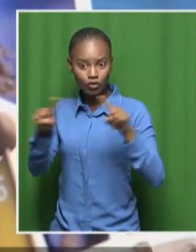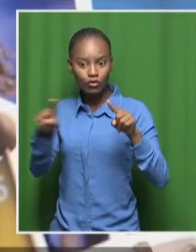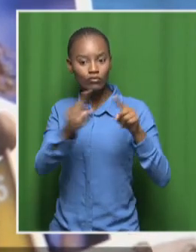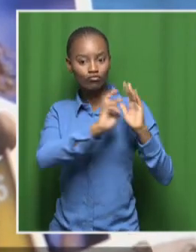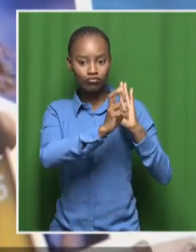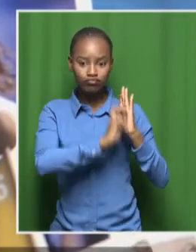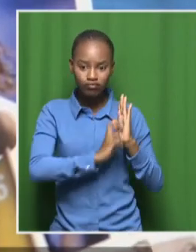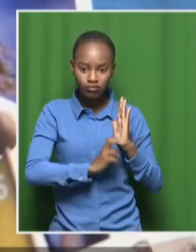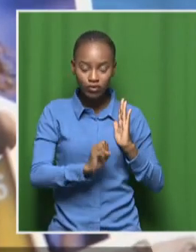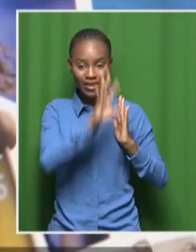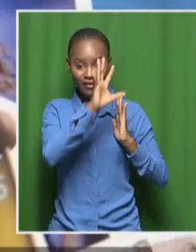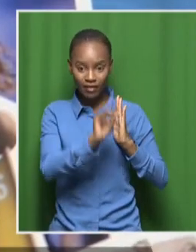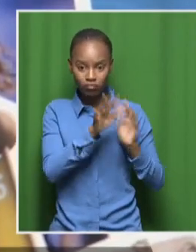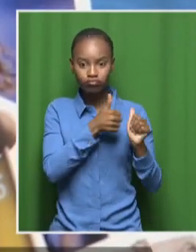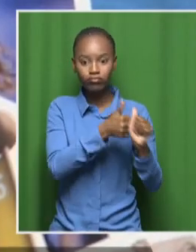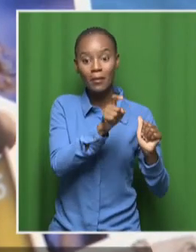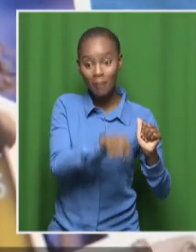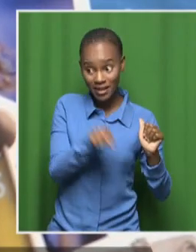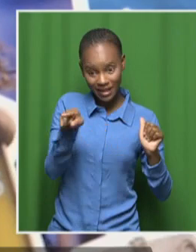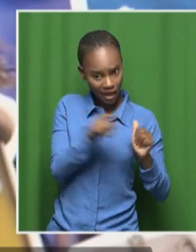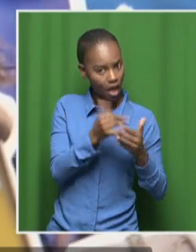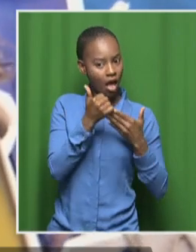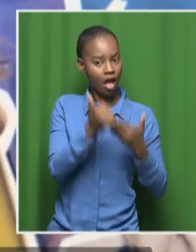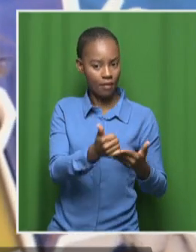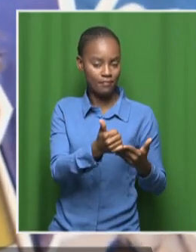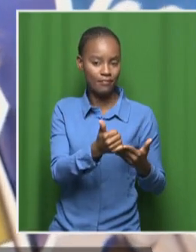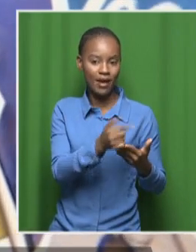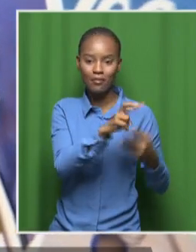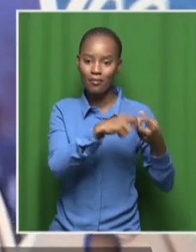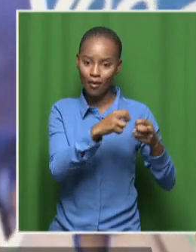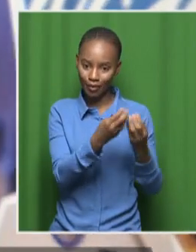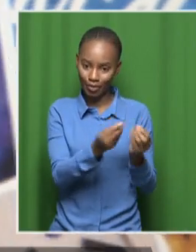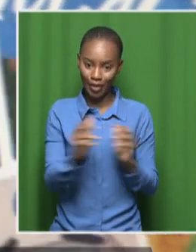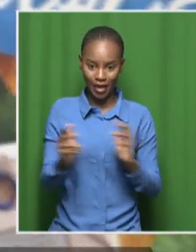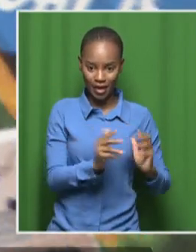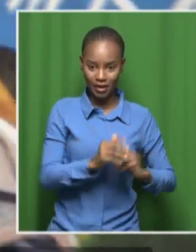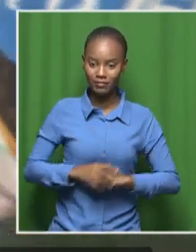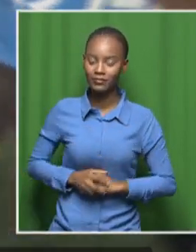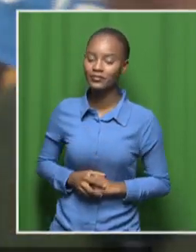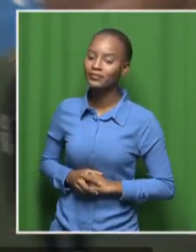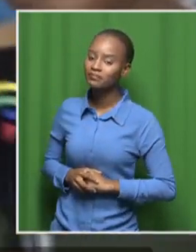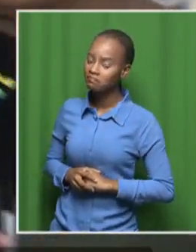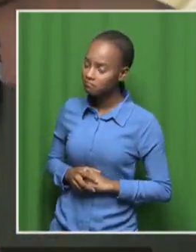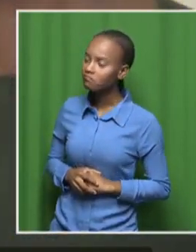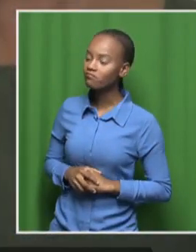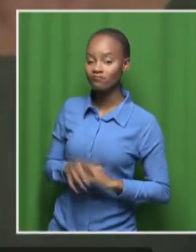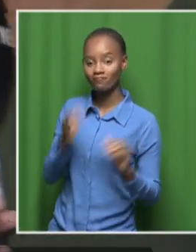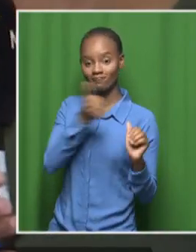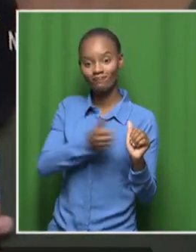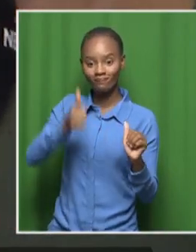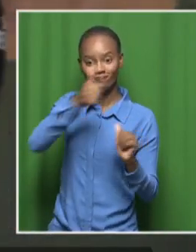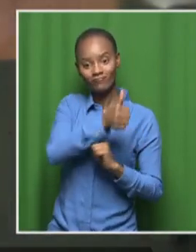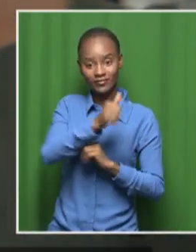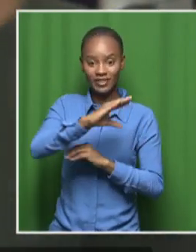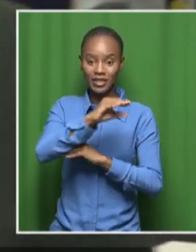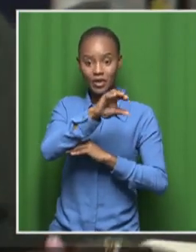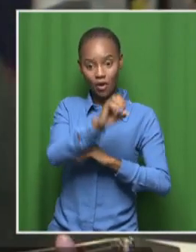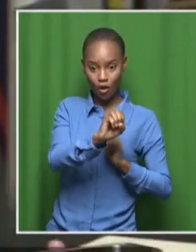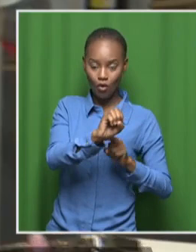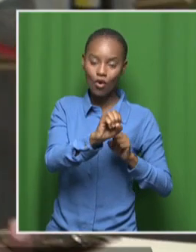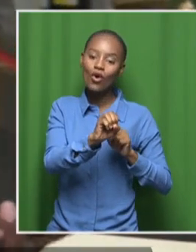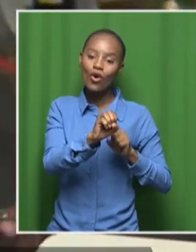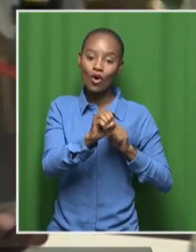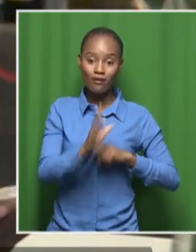and non-financial support assistance available to anyone who comes in today. So there you have it from the CEO of Proudly South African, Eustace Mashimbye